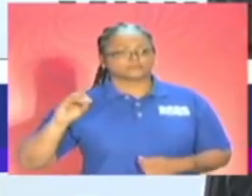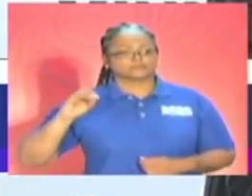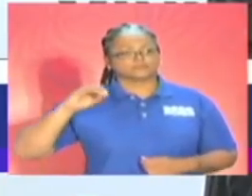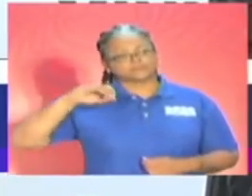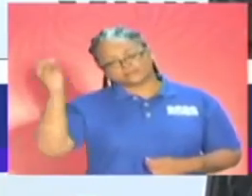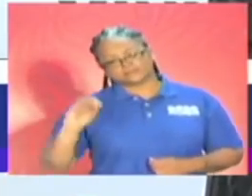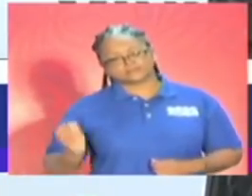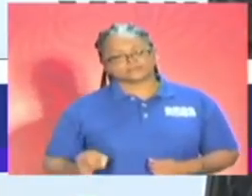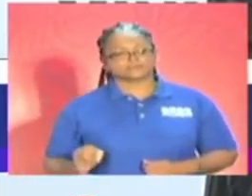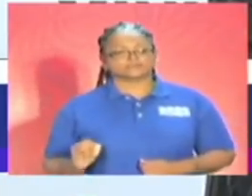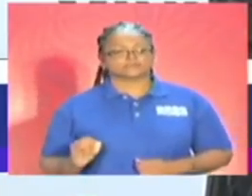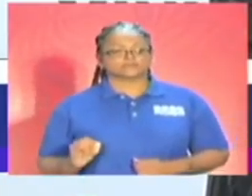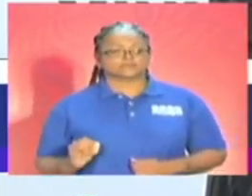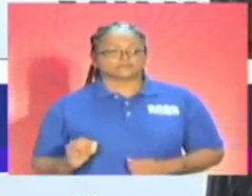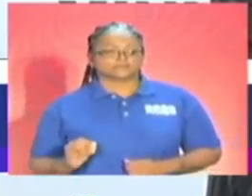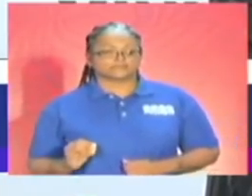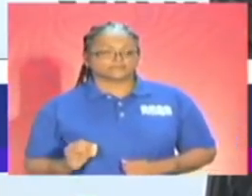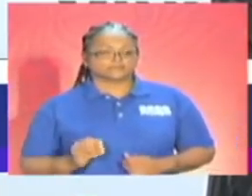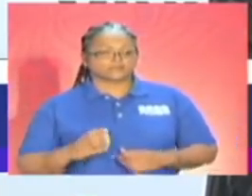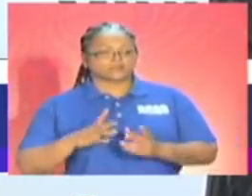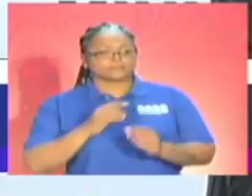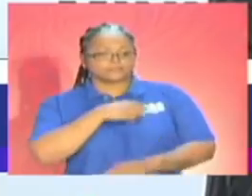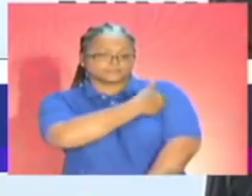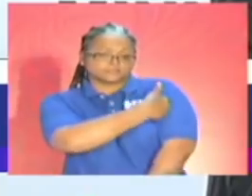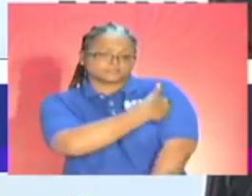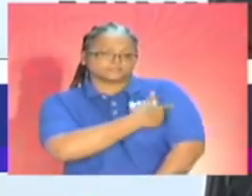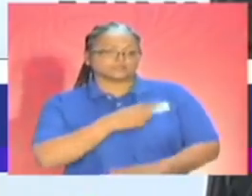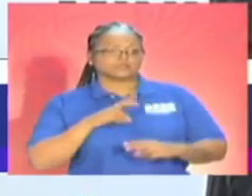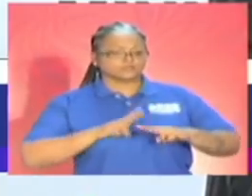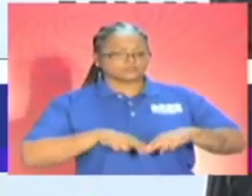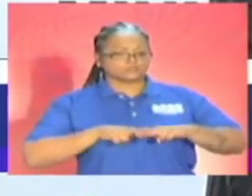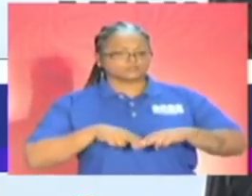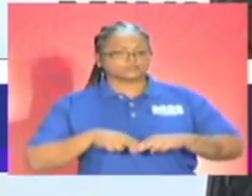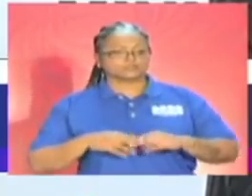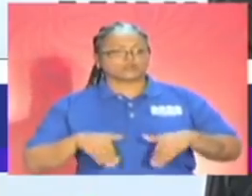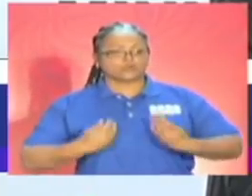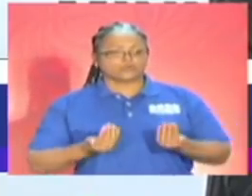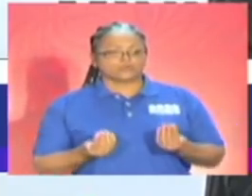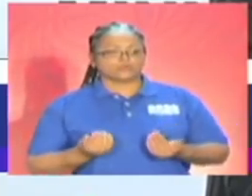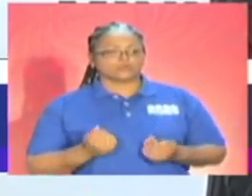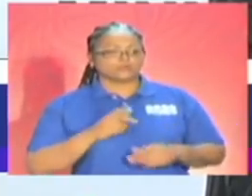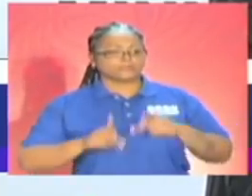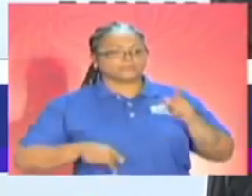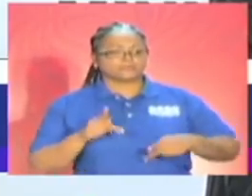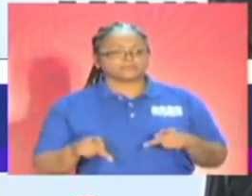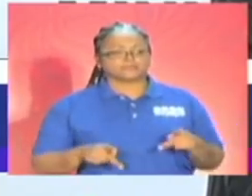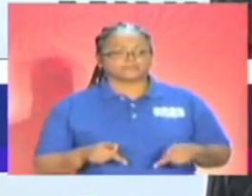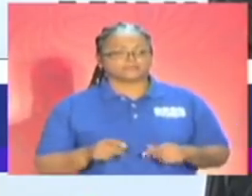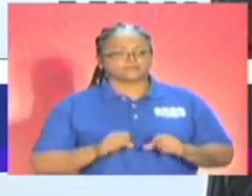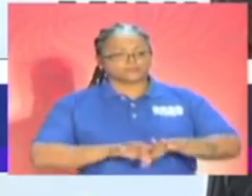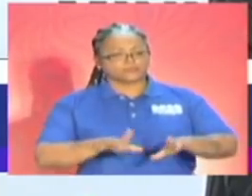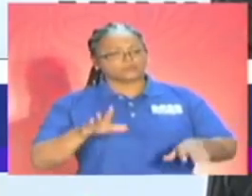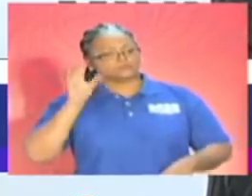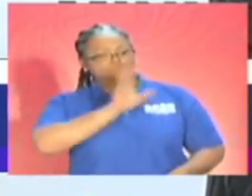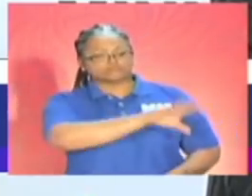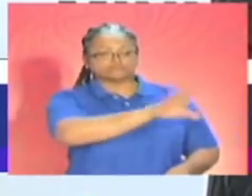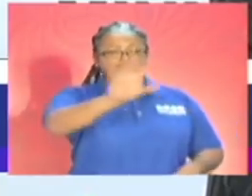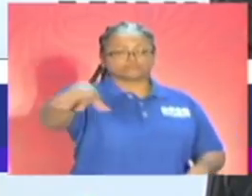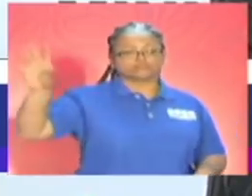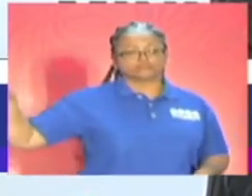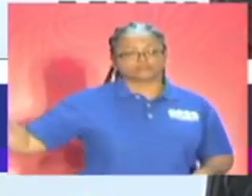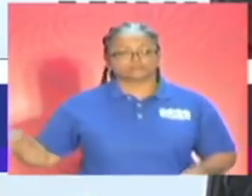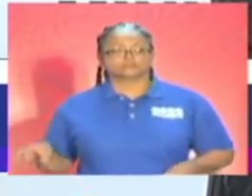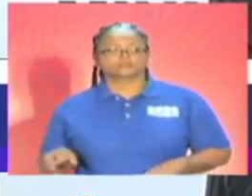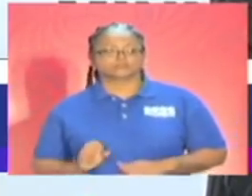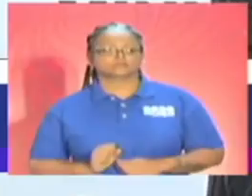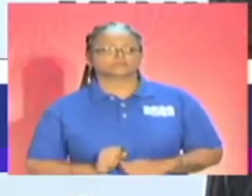the population is spread throughout a country. If you have noticed in terms of our spread, we see spread largely around the east-west corridor and going all the way